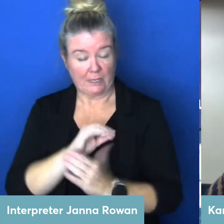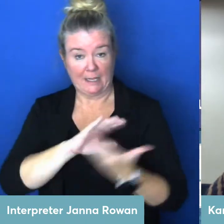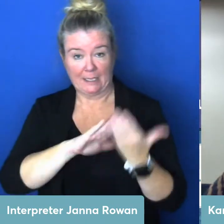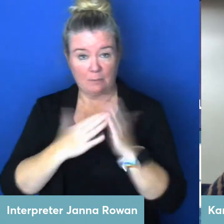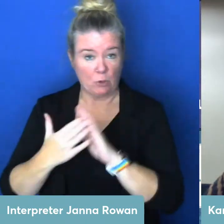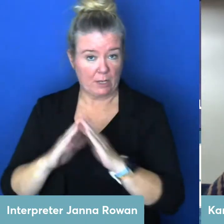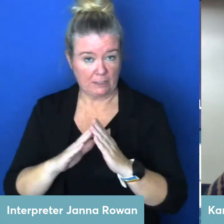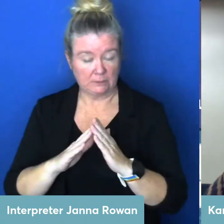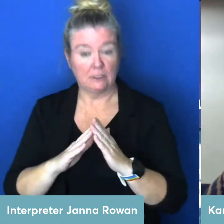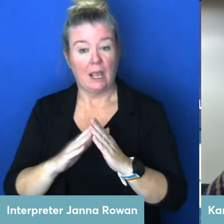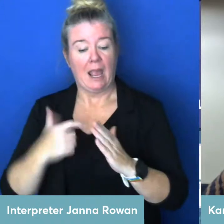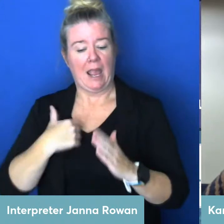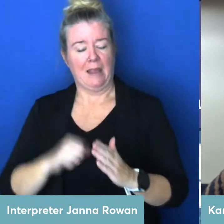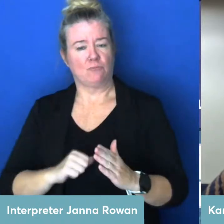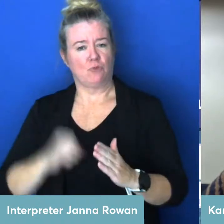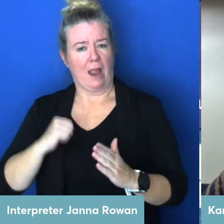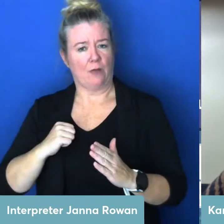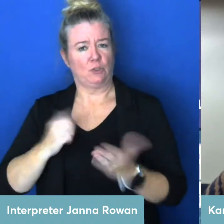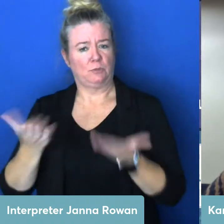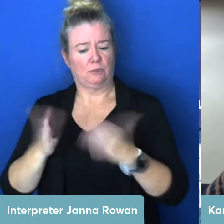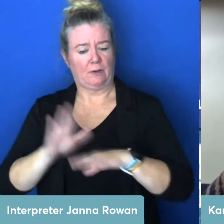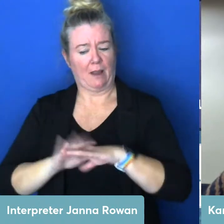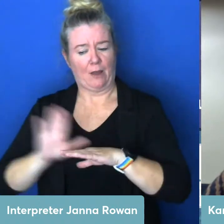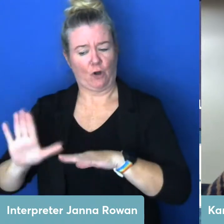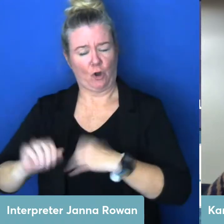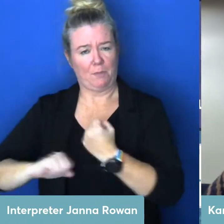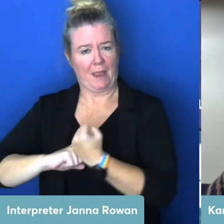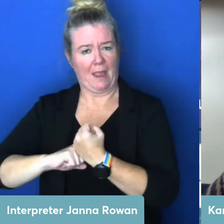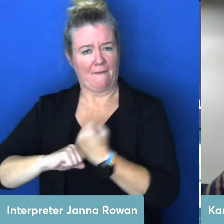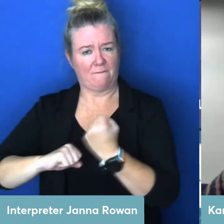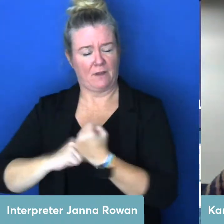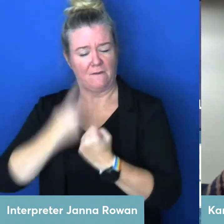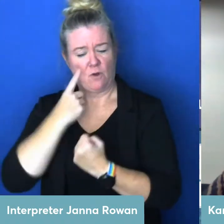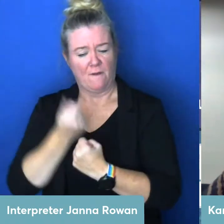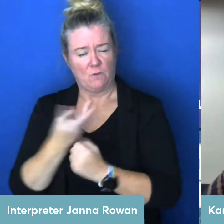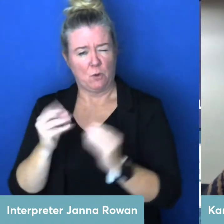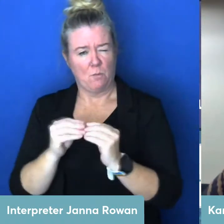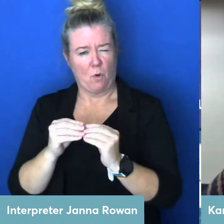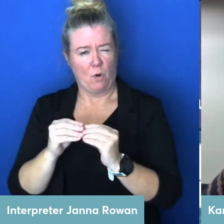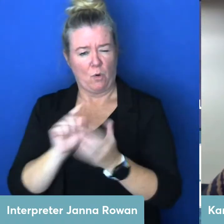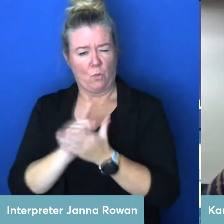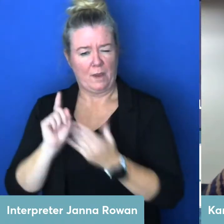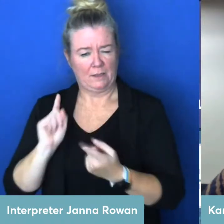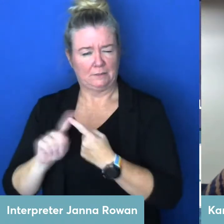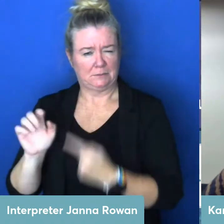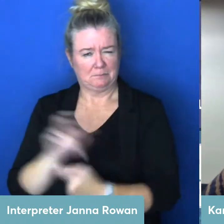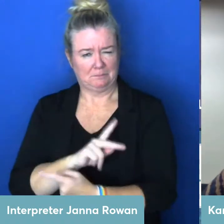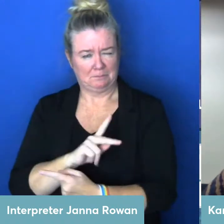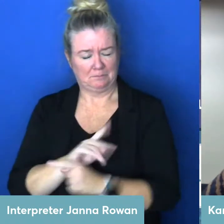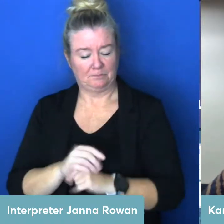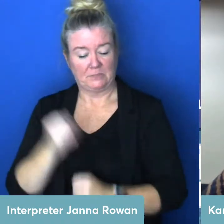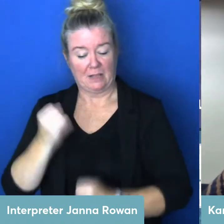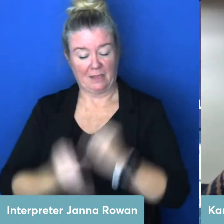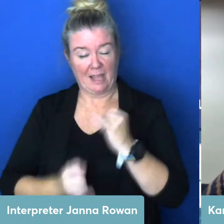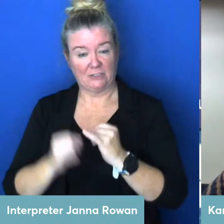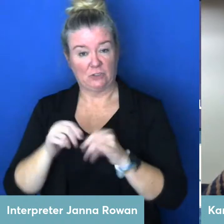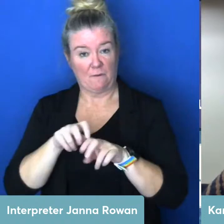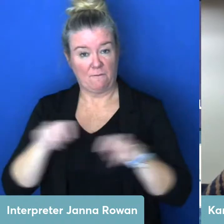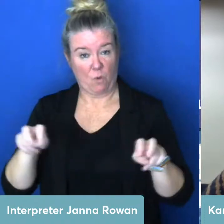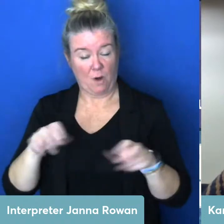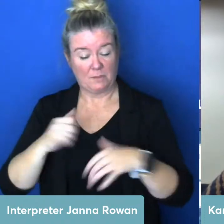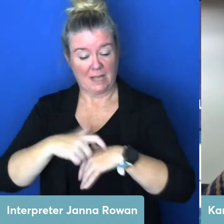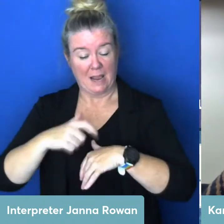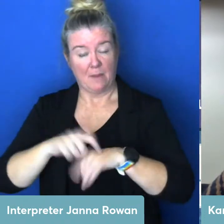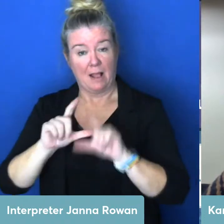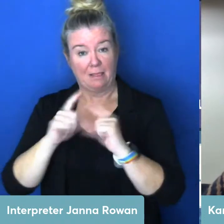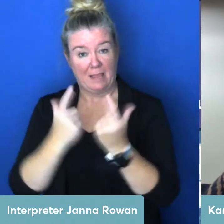communities. And I'm proud to be serving on her behalf for a few more weeks. Since our last forum, the league has been